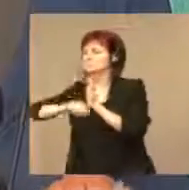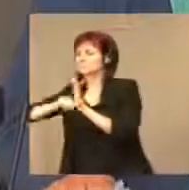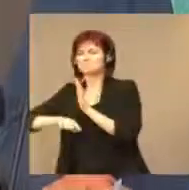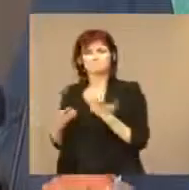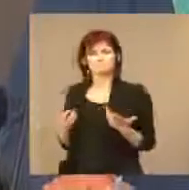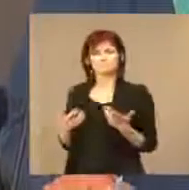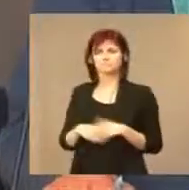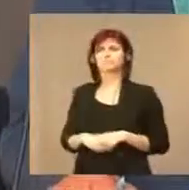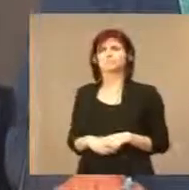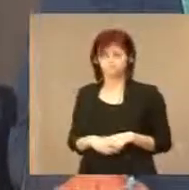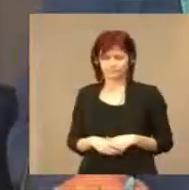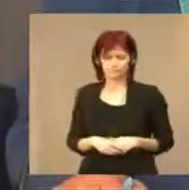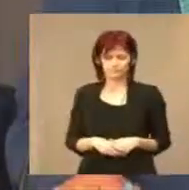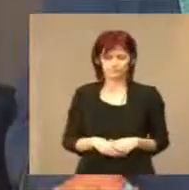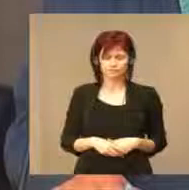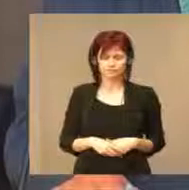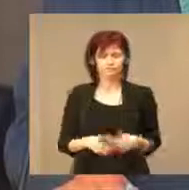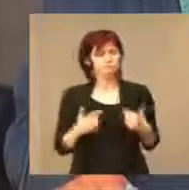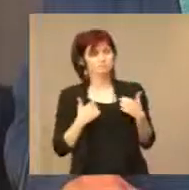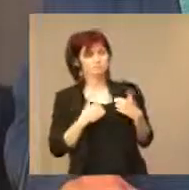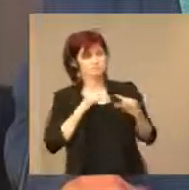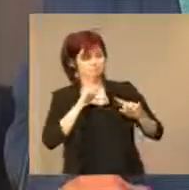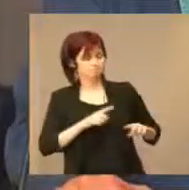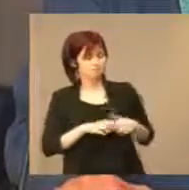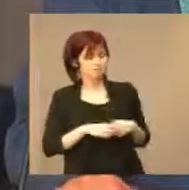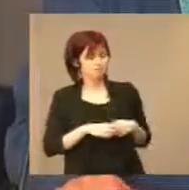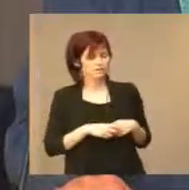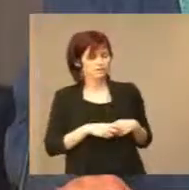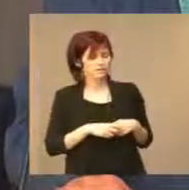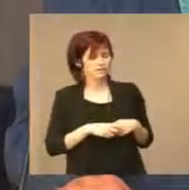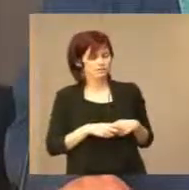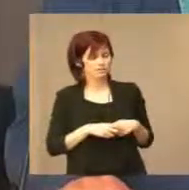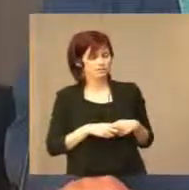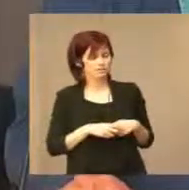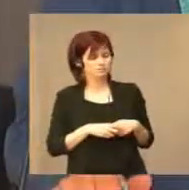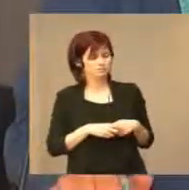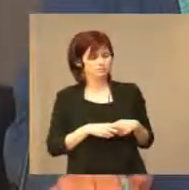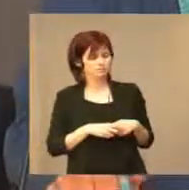You know, I would answer it this way. If there is, I think it's probably